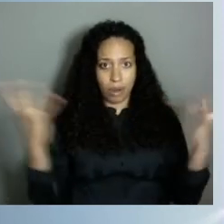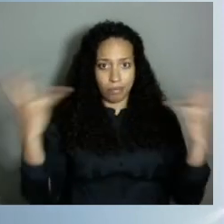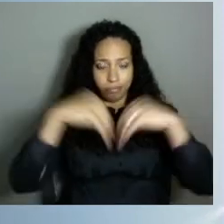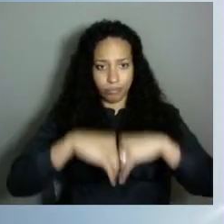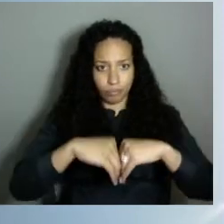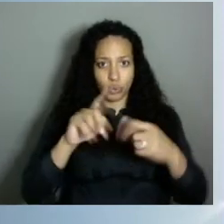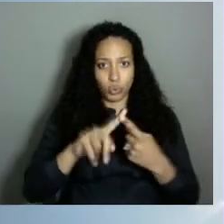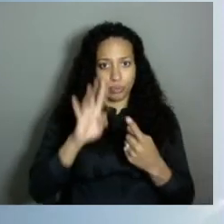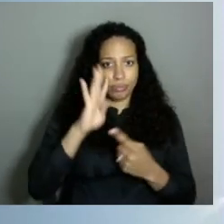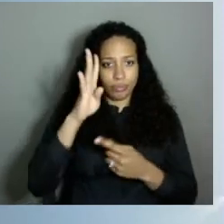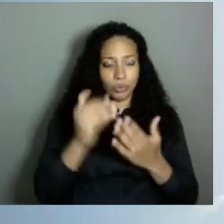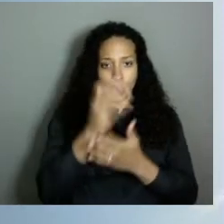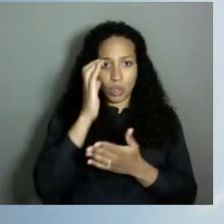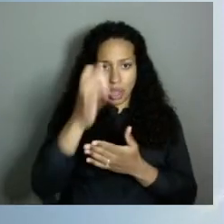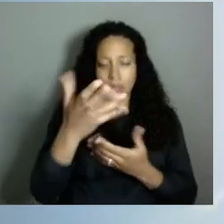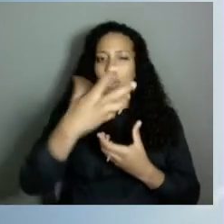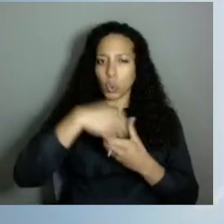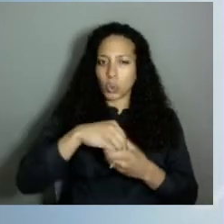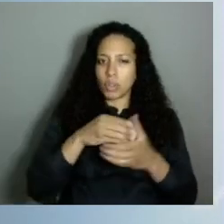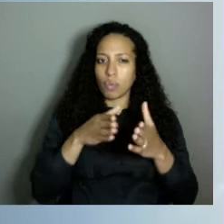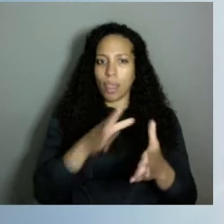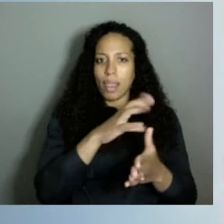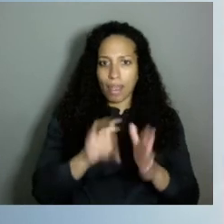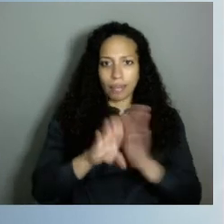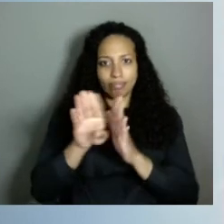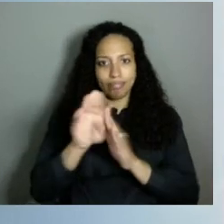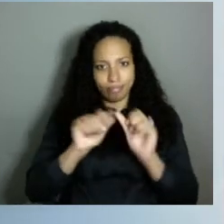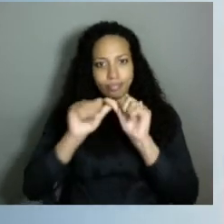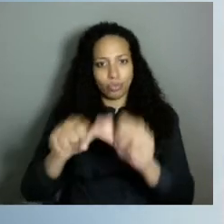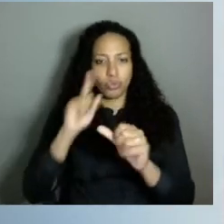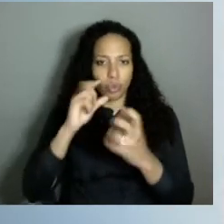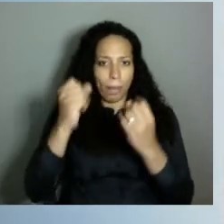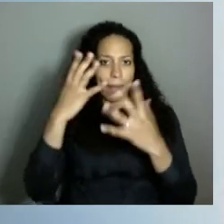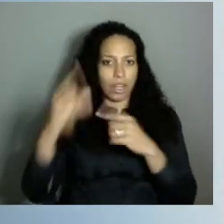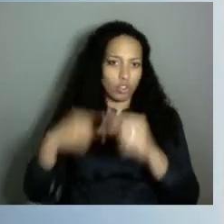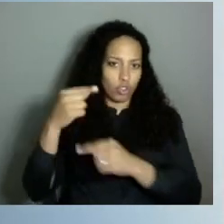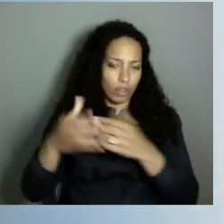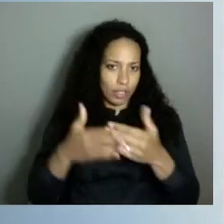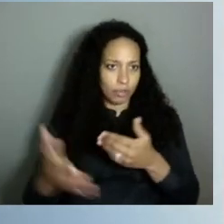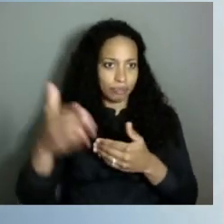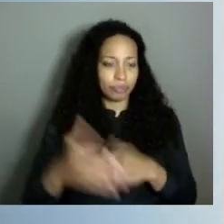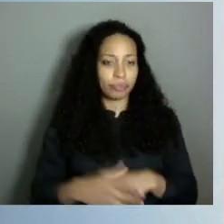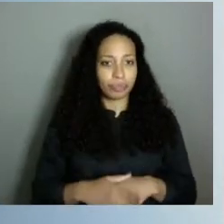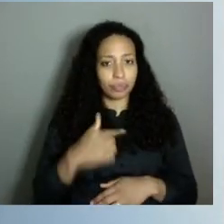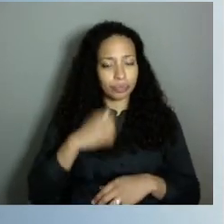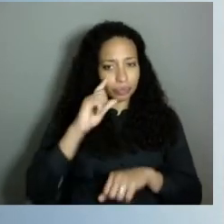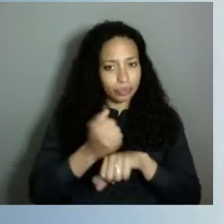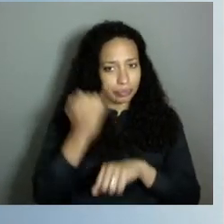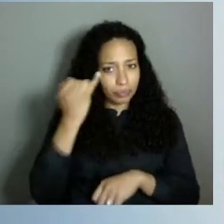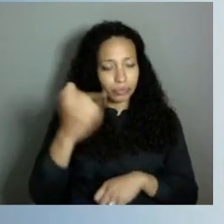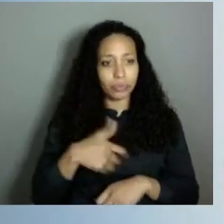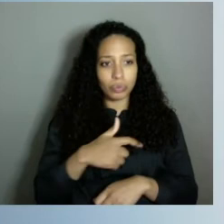inclusive way and builds on that for future iterations. I would sum this up with the idea that we do create a flywheel of